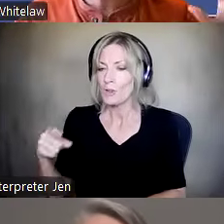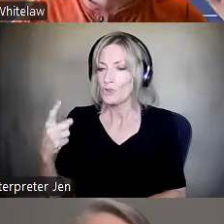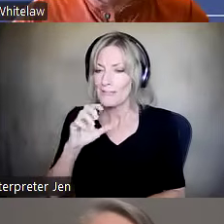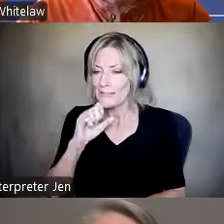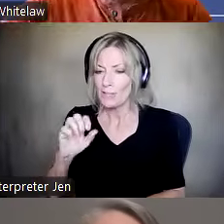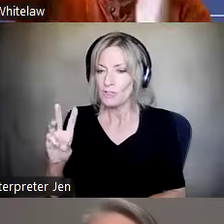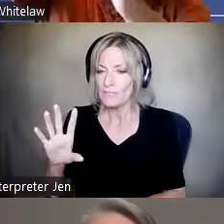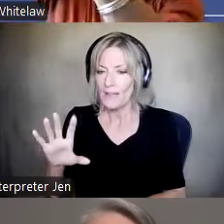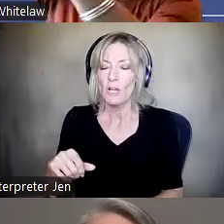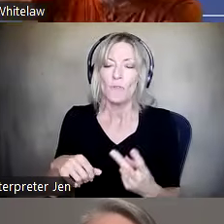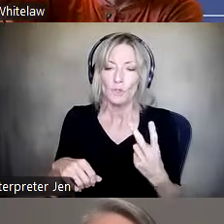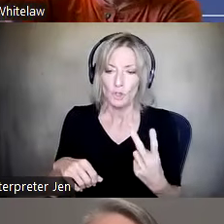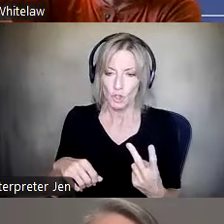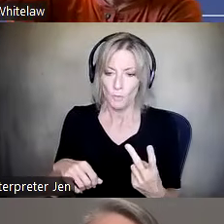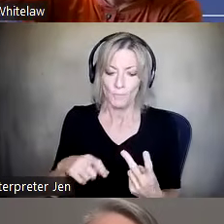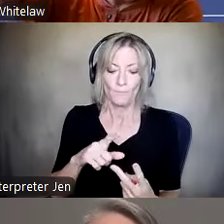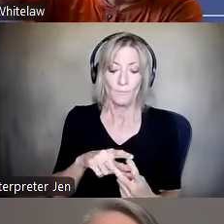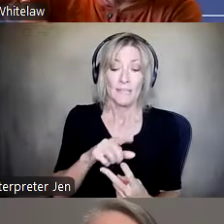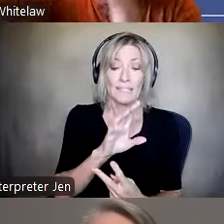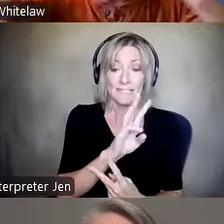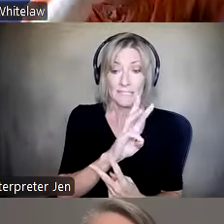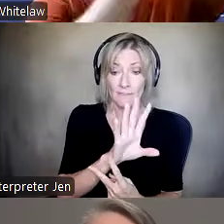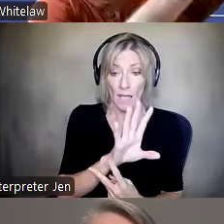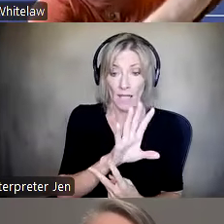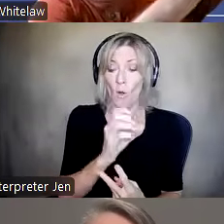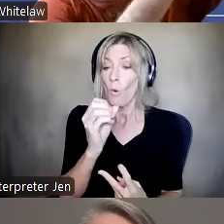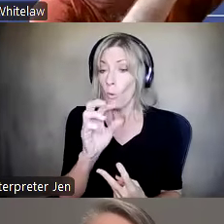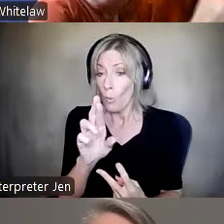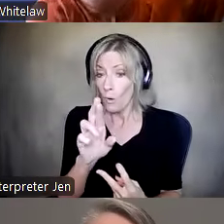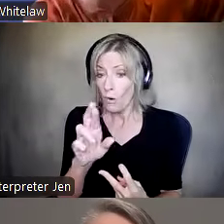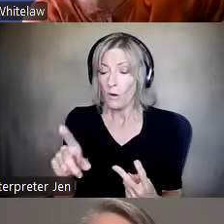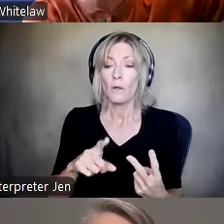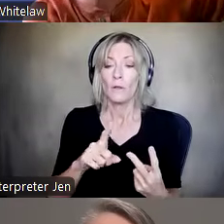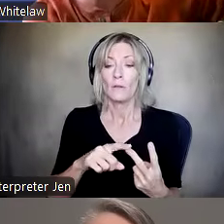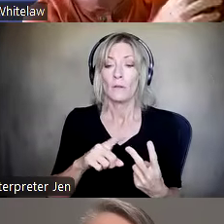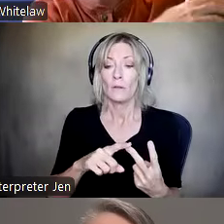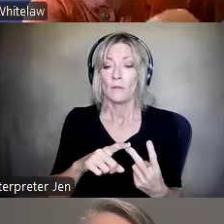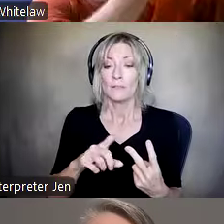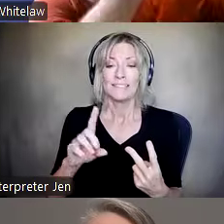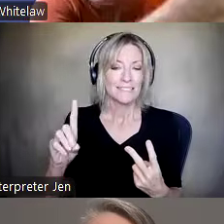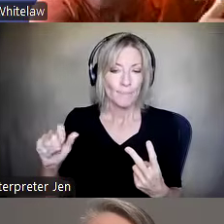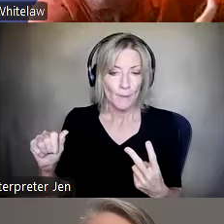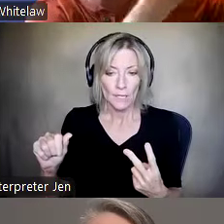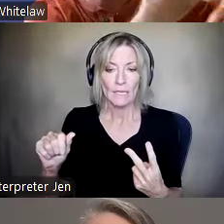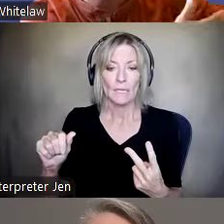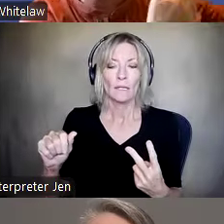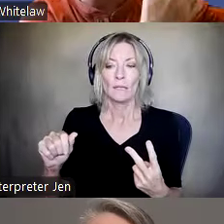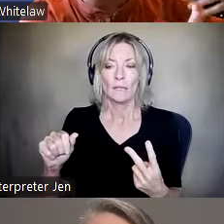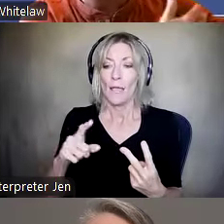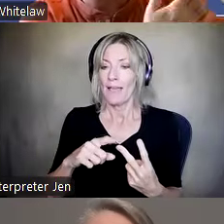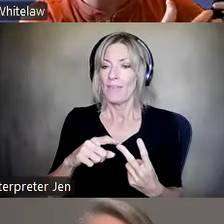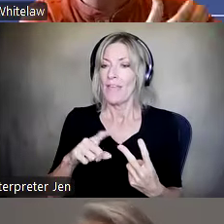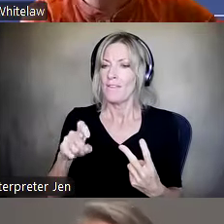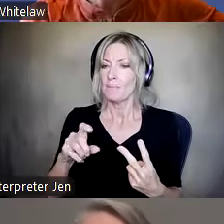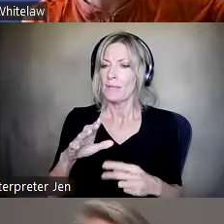really two, 65 or been on disability and most of those folks have to be on disability